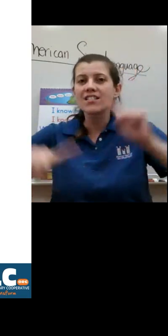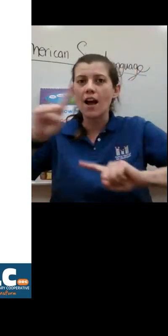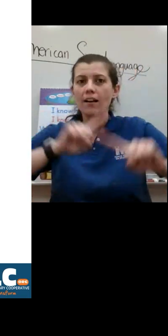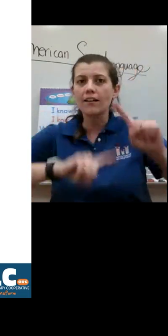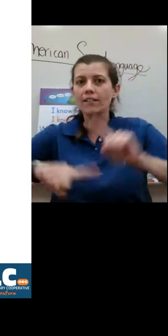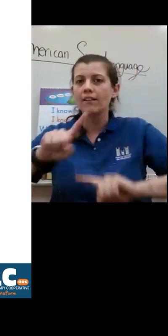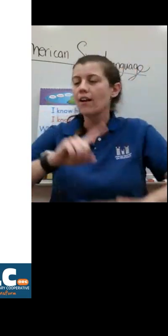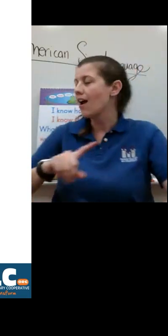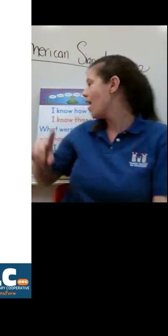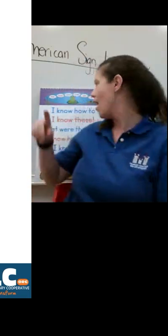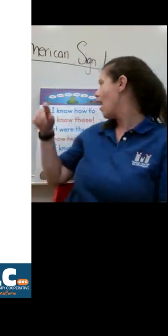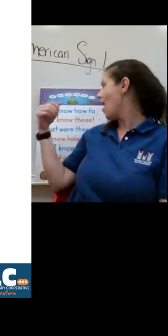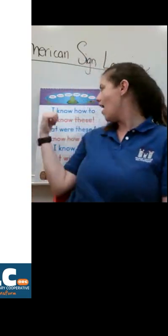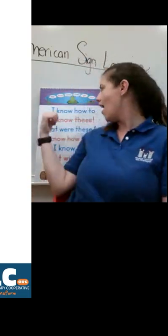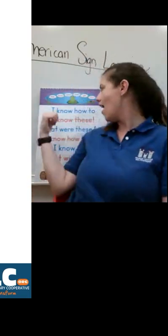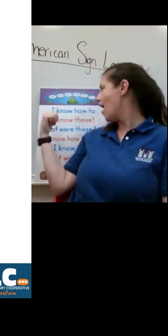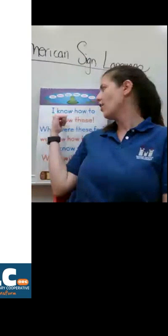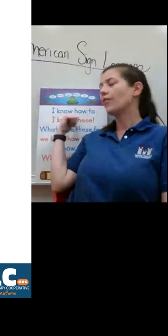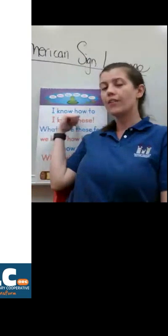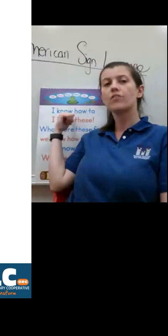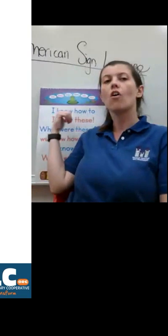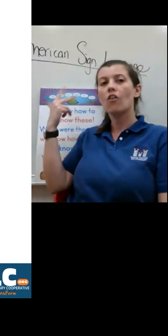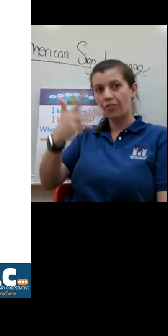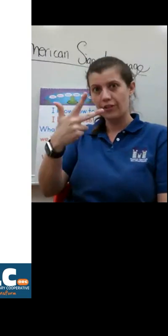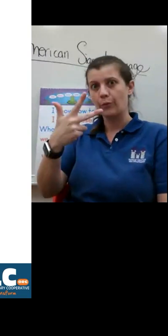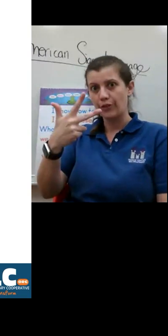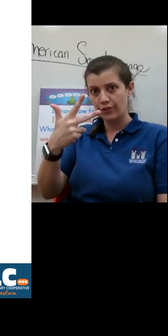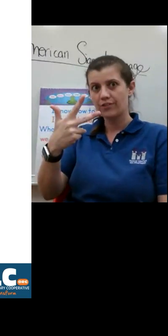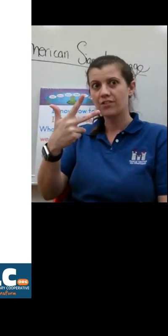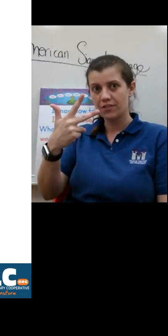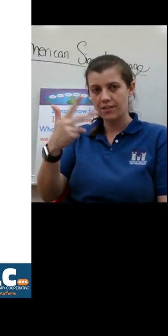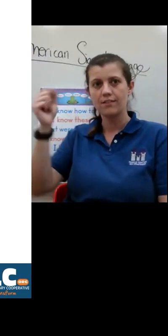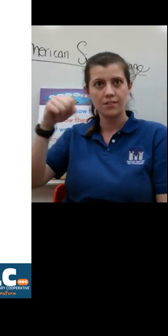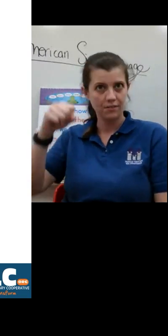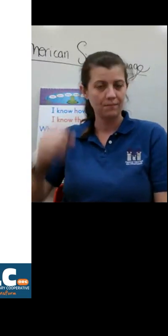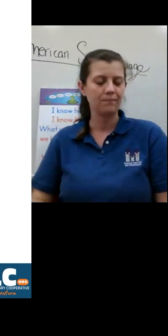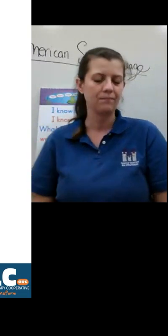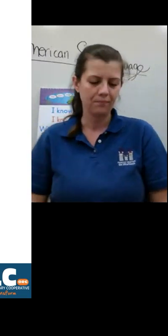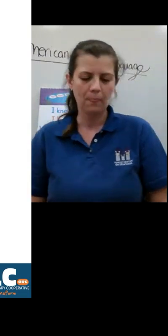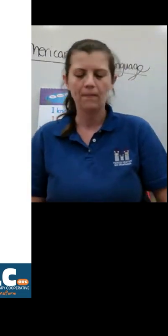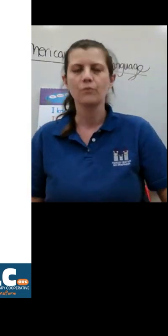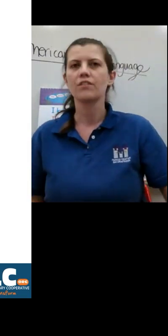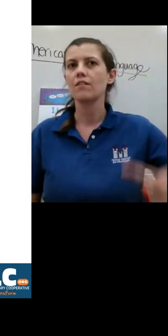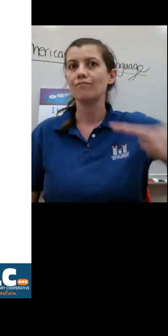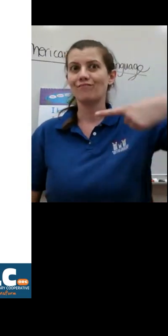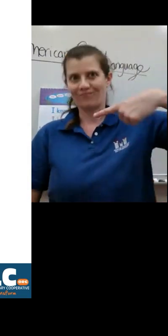The beginning sign. I know these all 3 words. Yes.